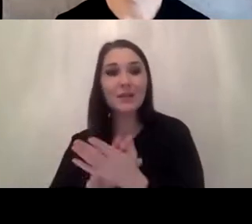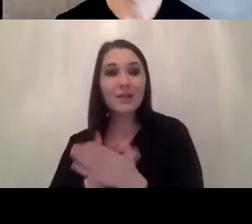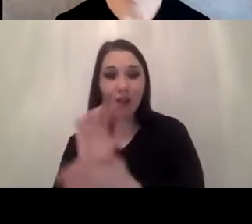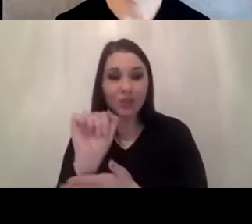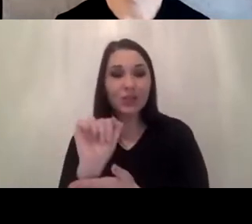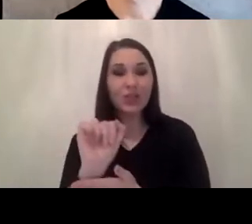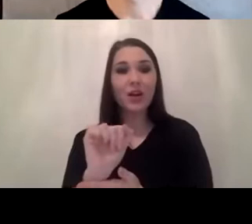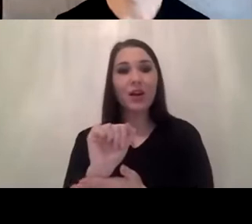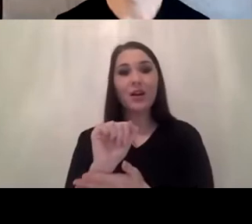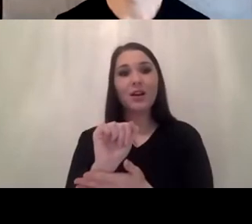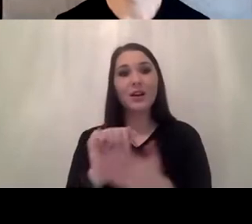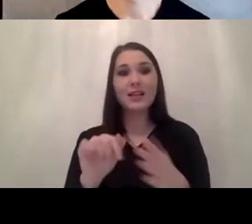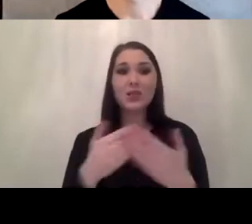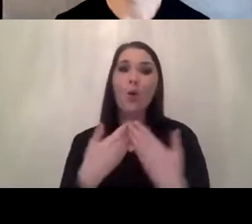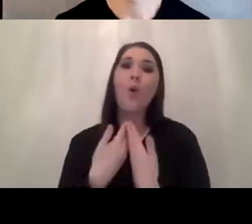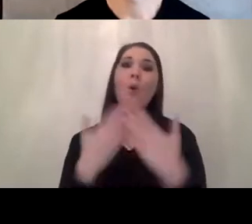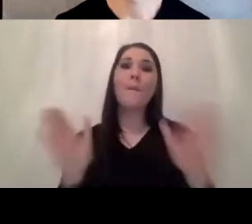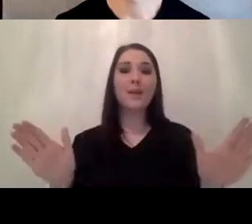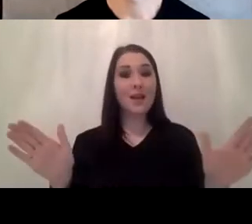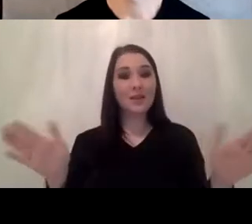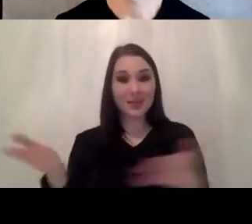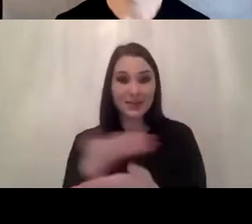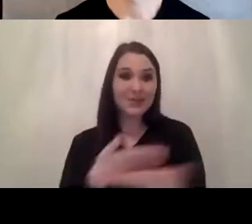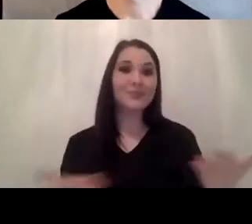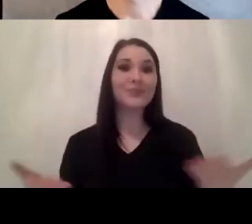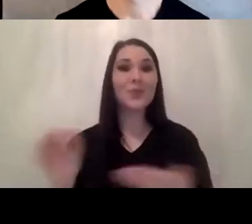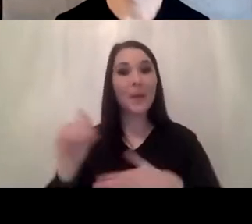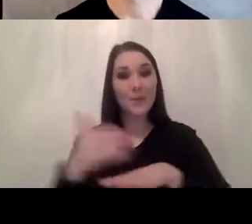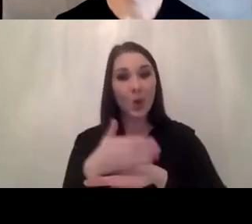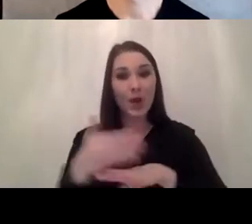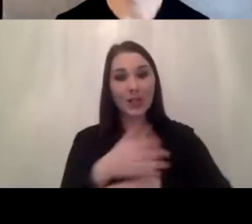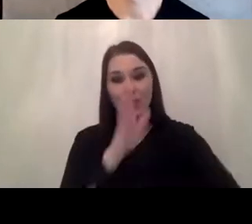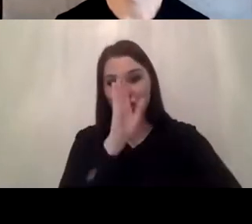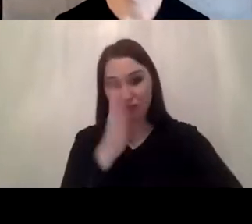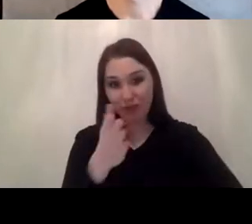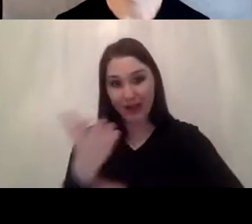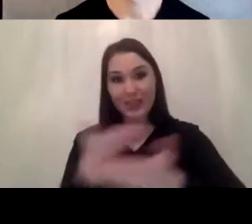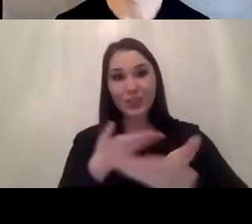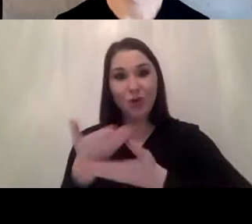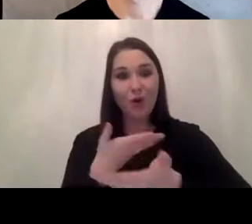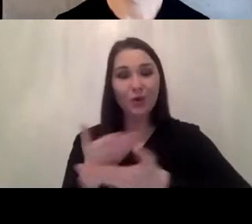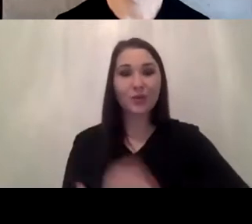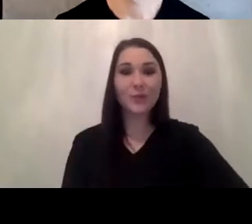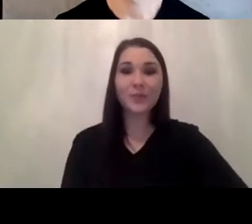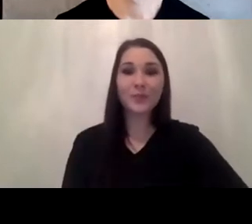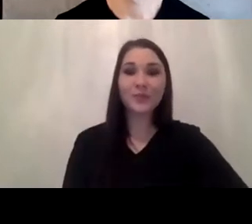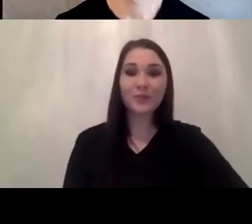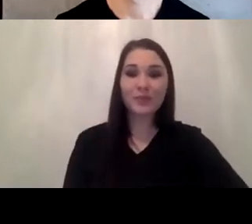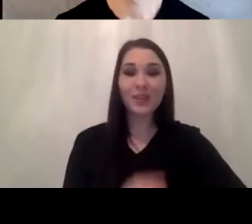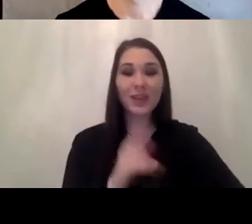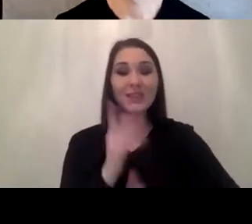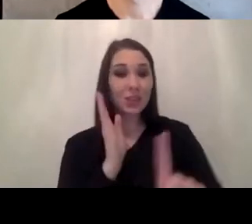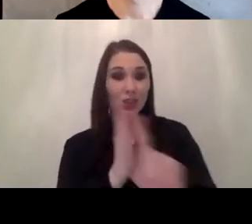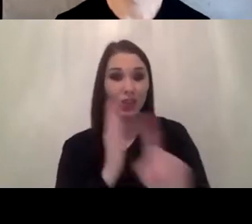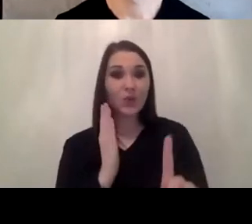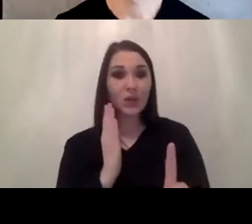and a different kind of openness to their employees that can speak to them directly. So we've kind of noticed that it's just